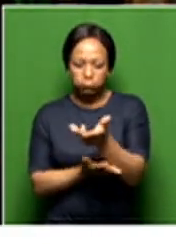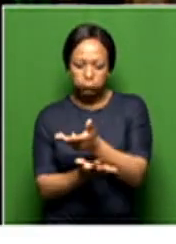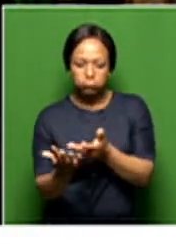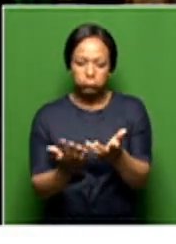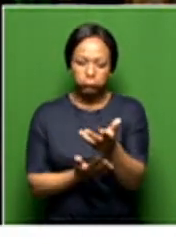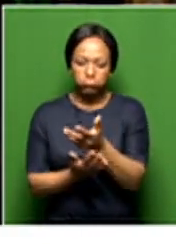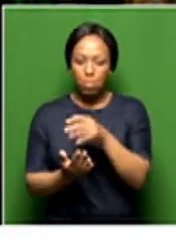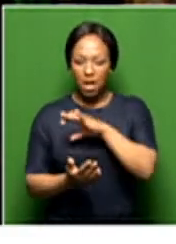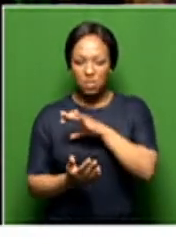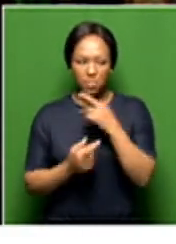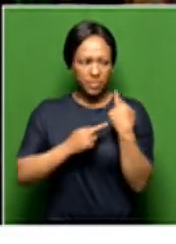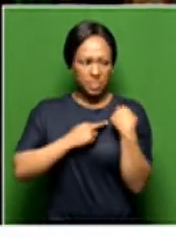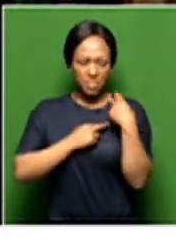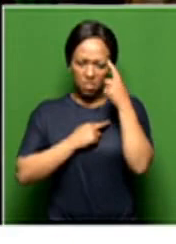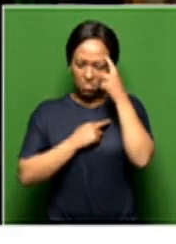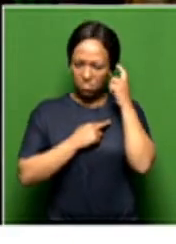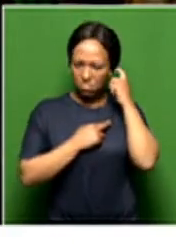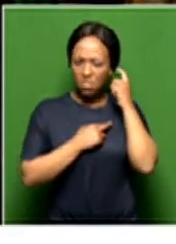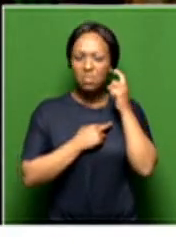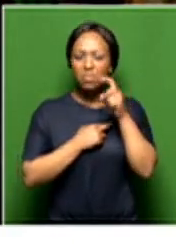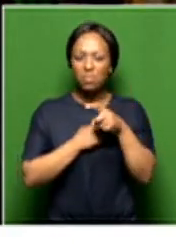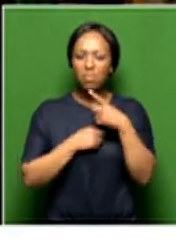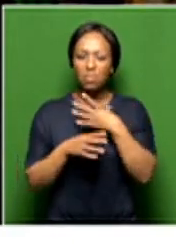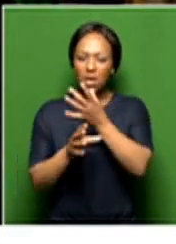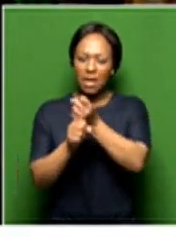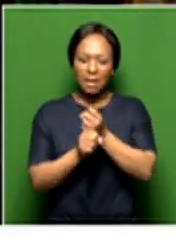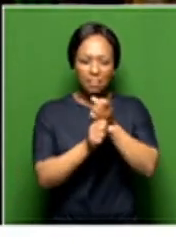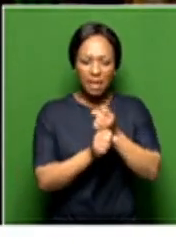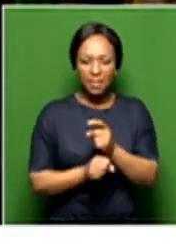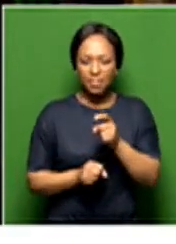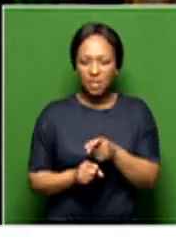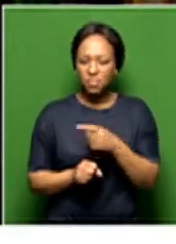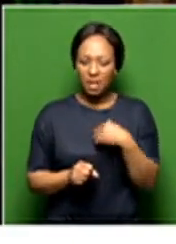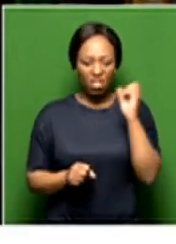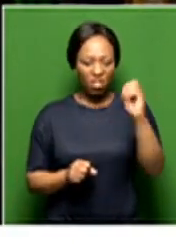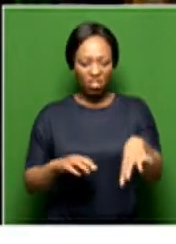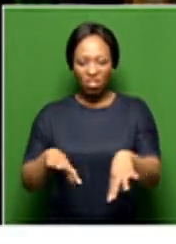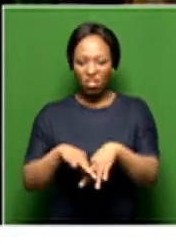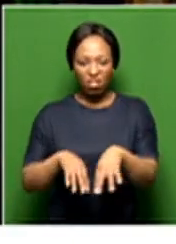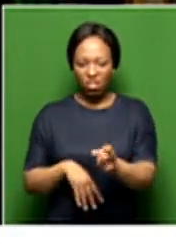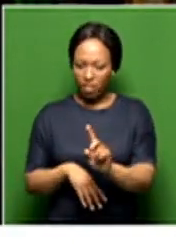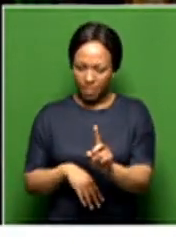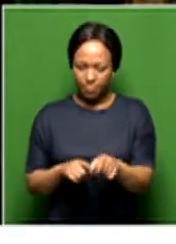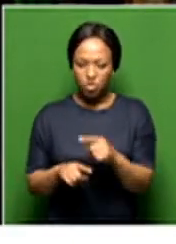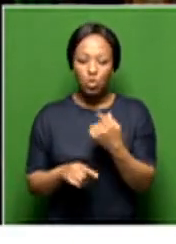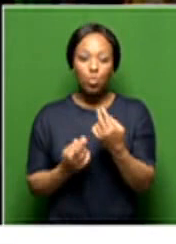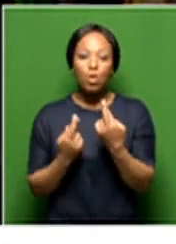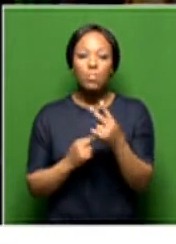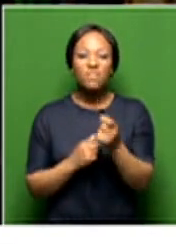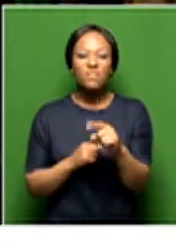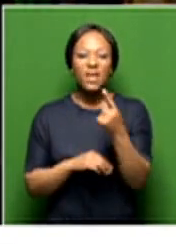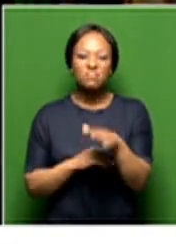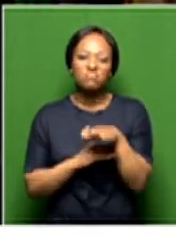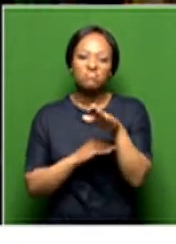minds of consumers. So it starts with that, you know, and we hope that this will be the first step in